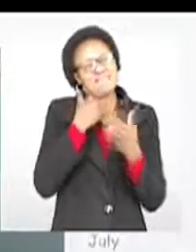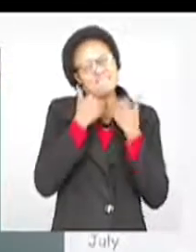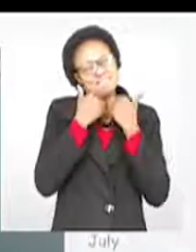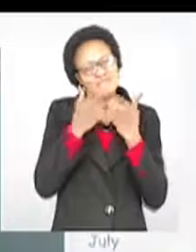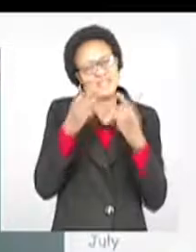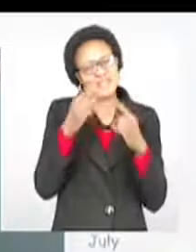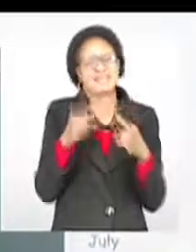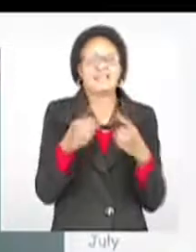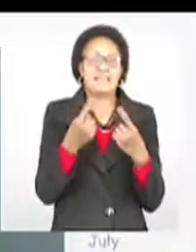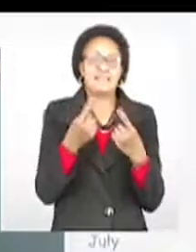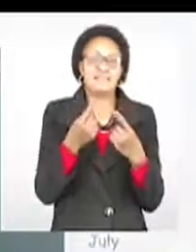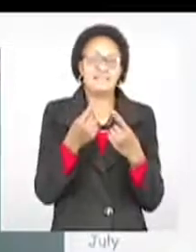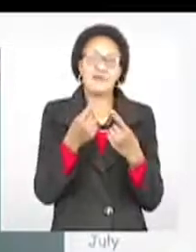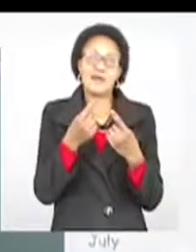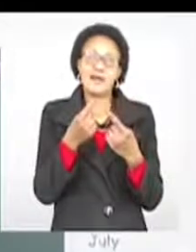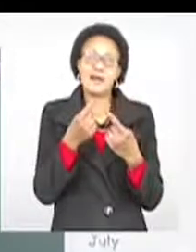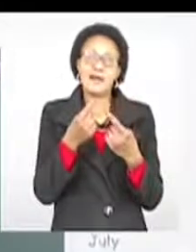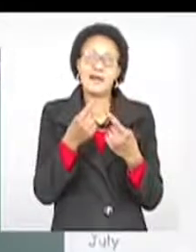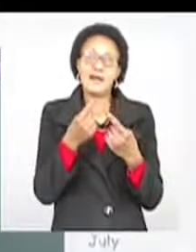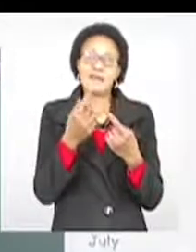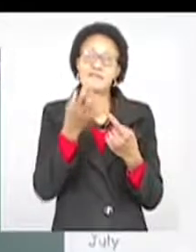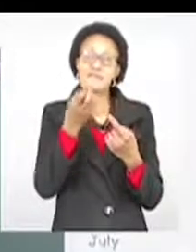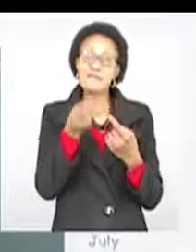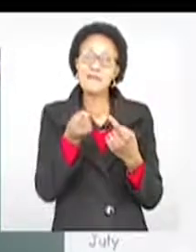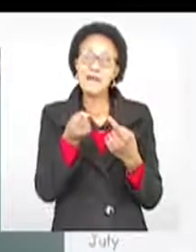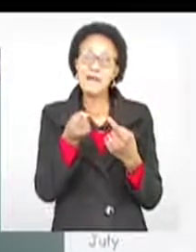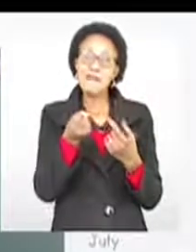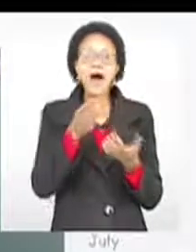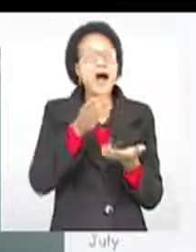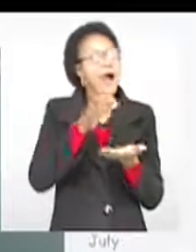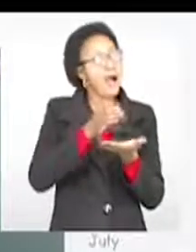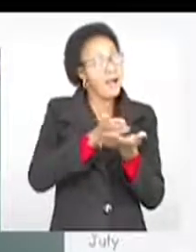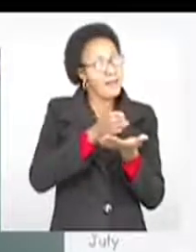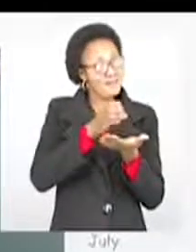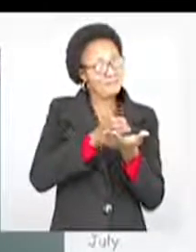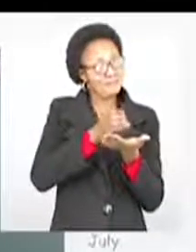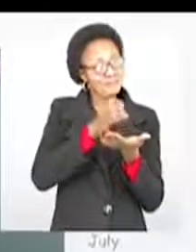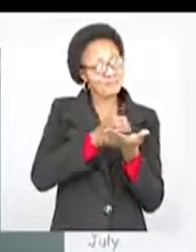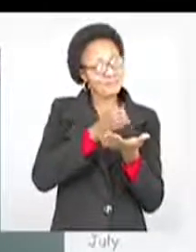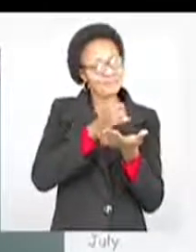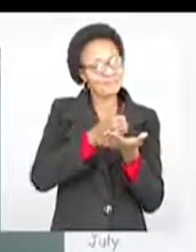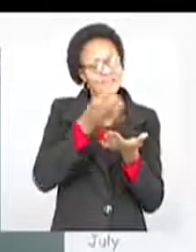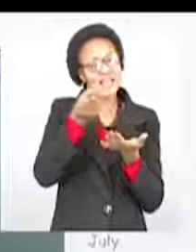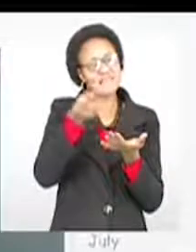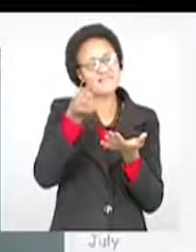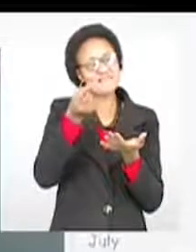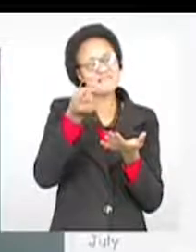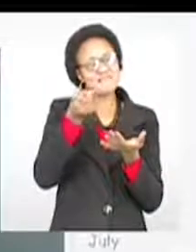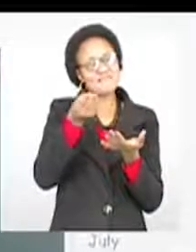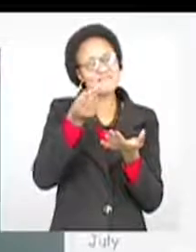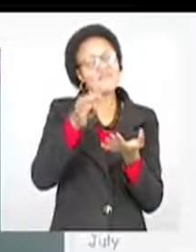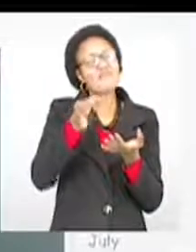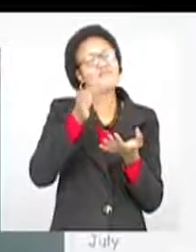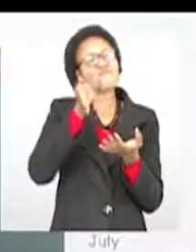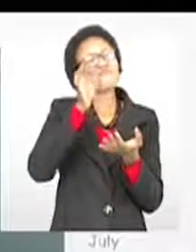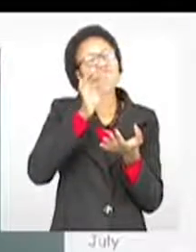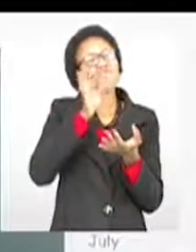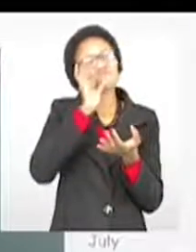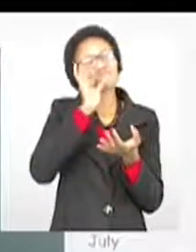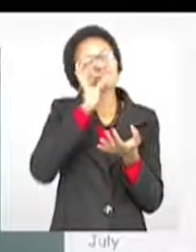box. In the box, we have a mug to drink tea in.